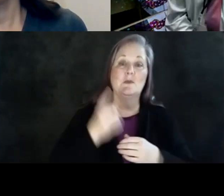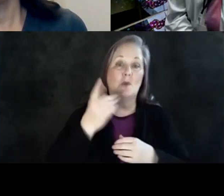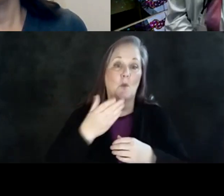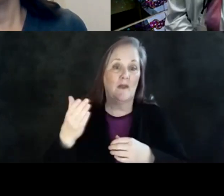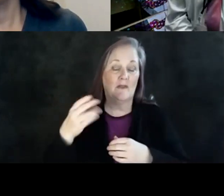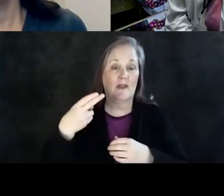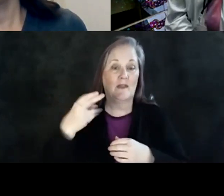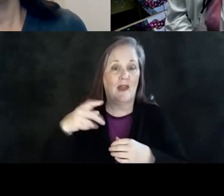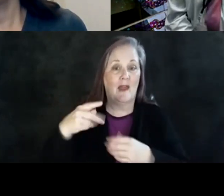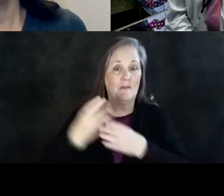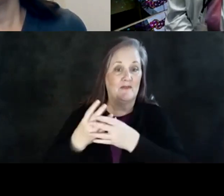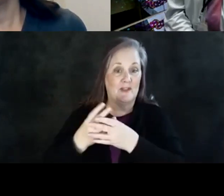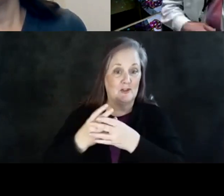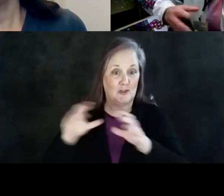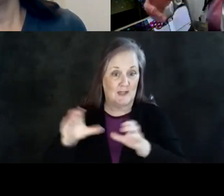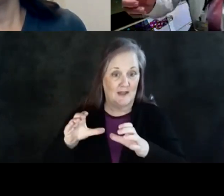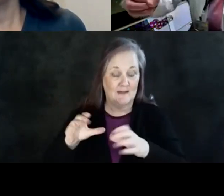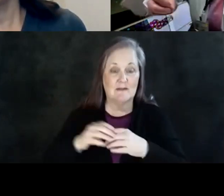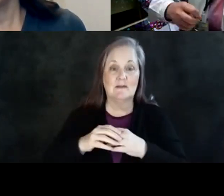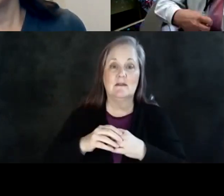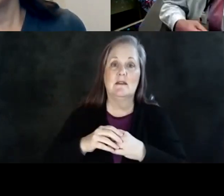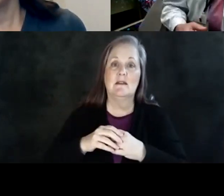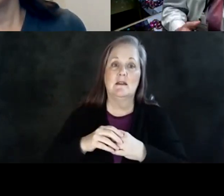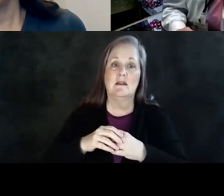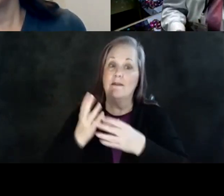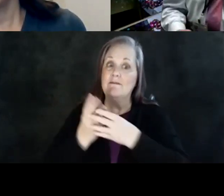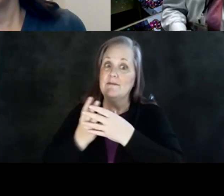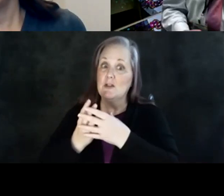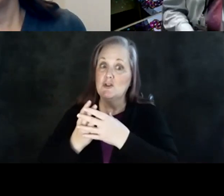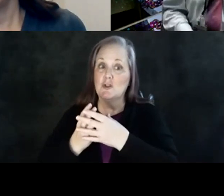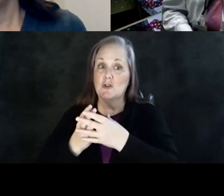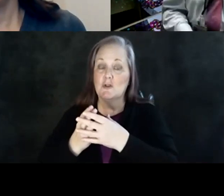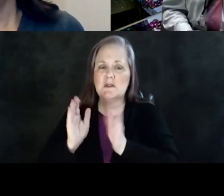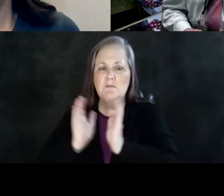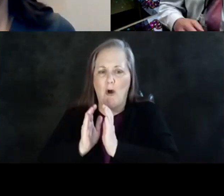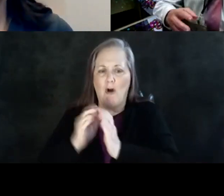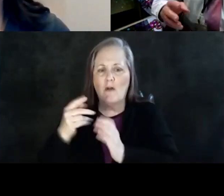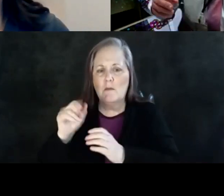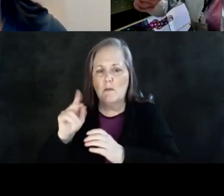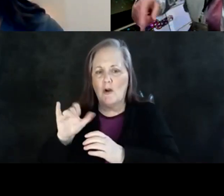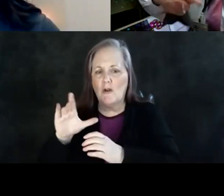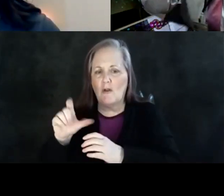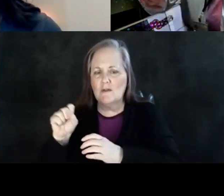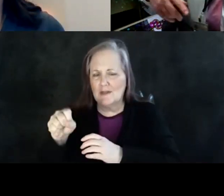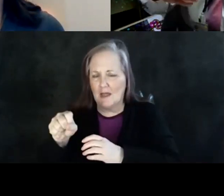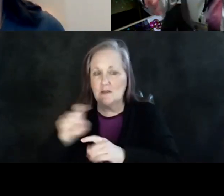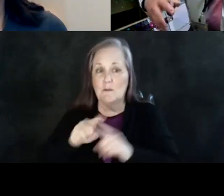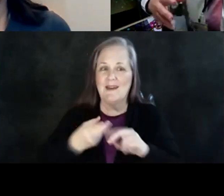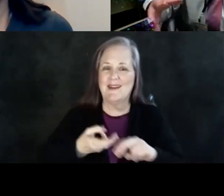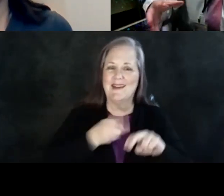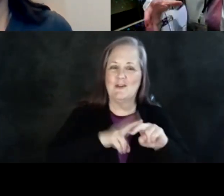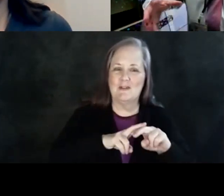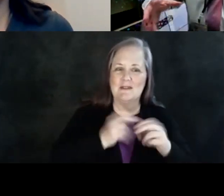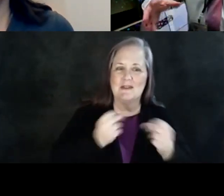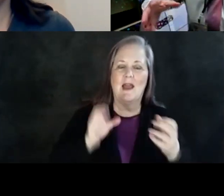HEPA filter does do, besides filtering small particles out, is it increases the